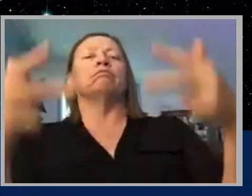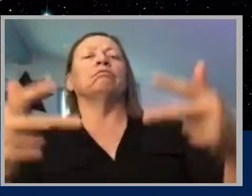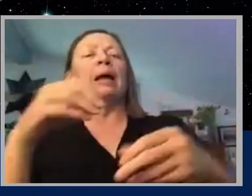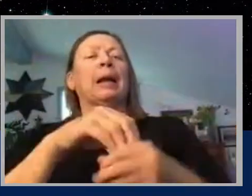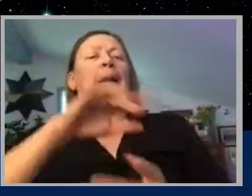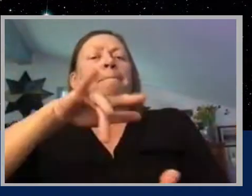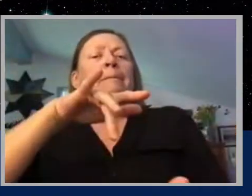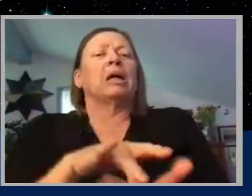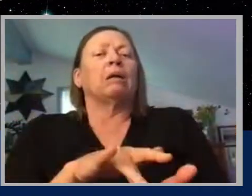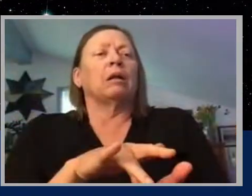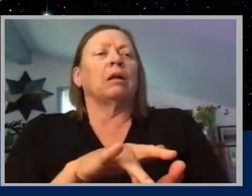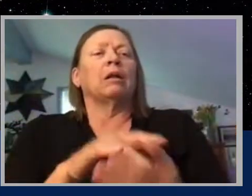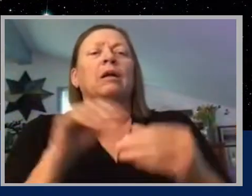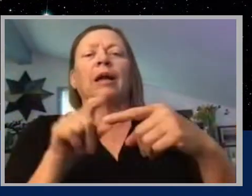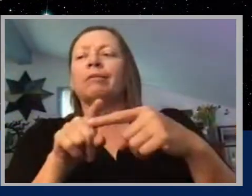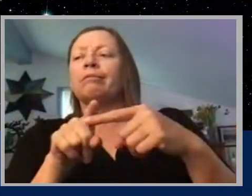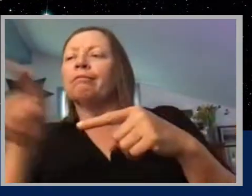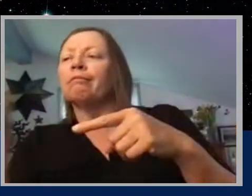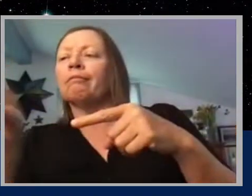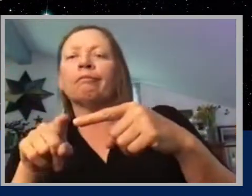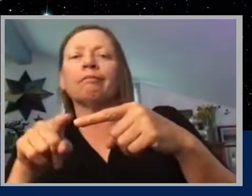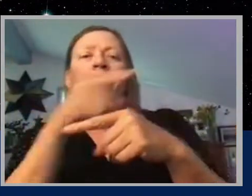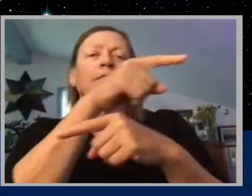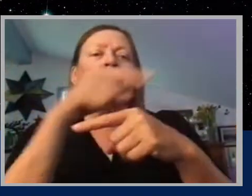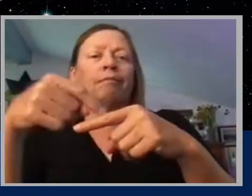south until the weather,